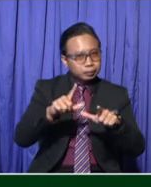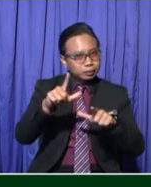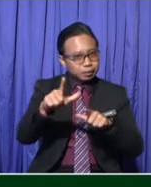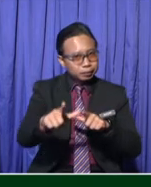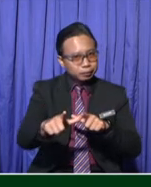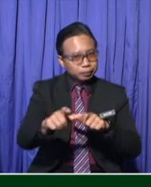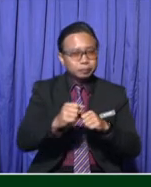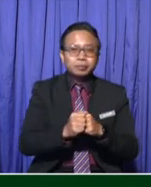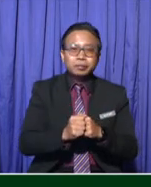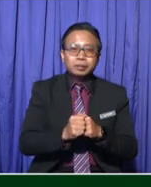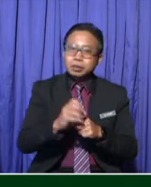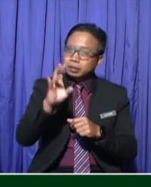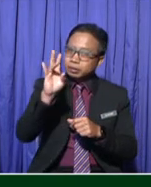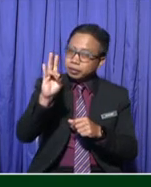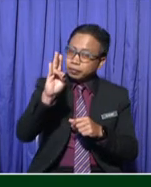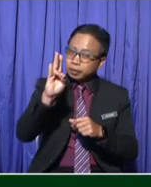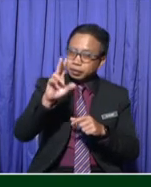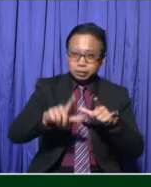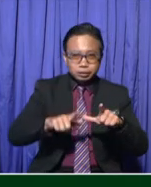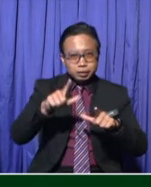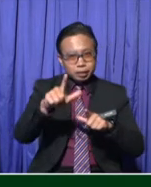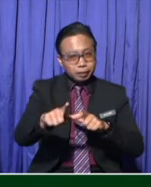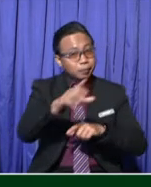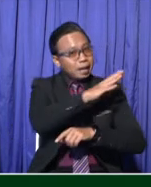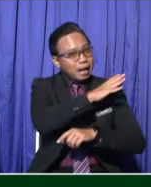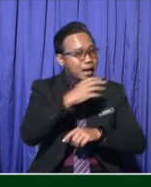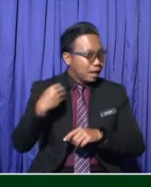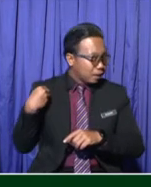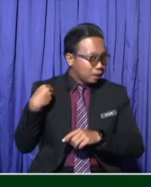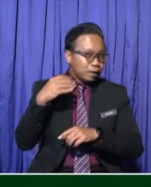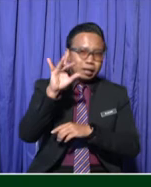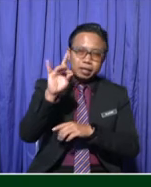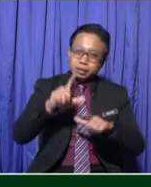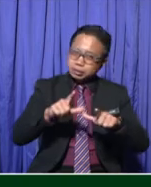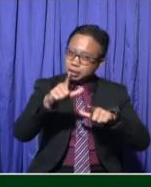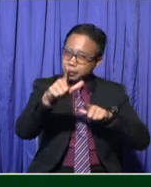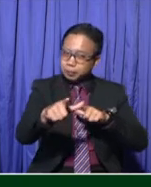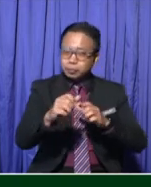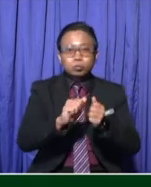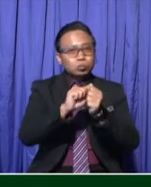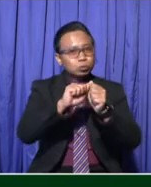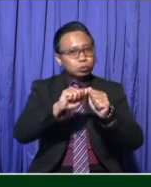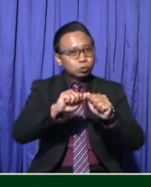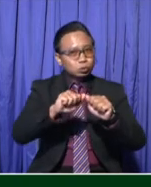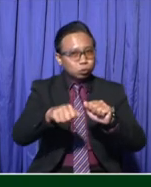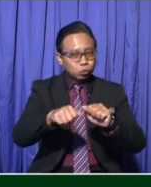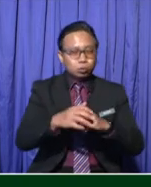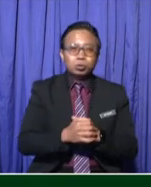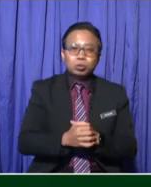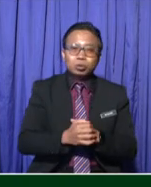step, 7 step, and 8 step. So, the answer is